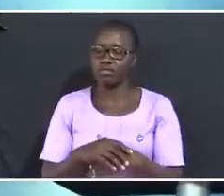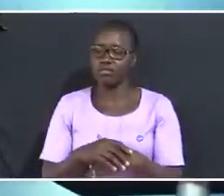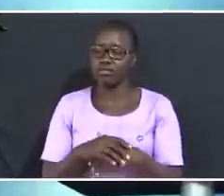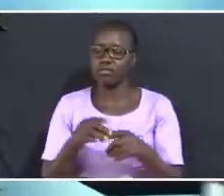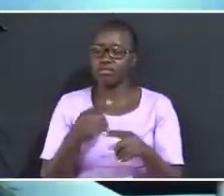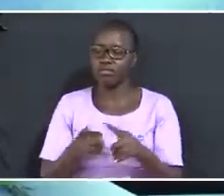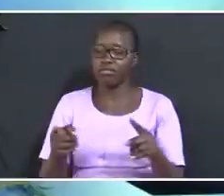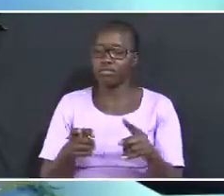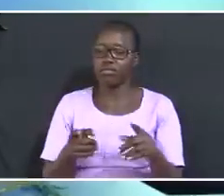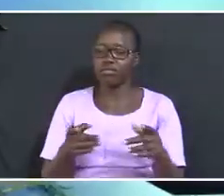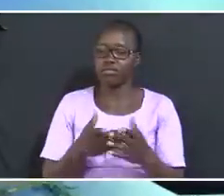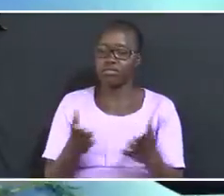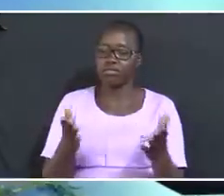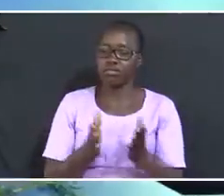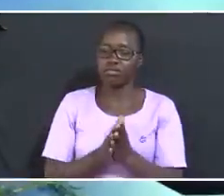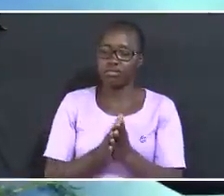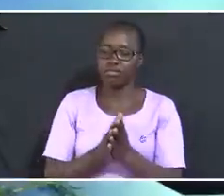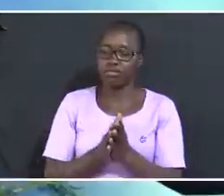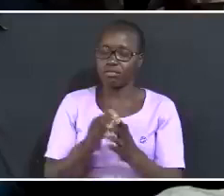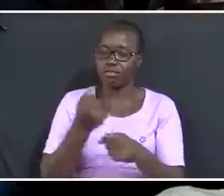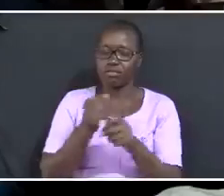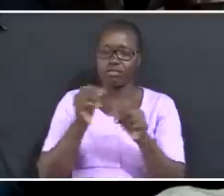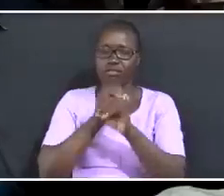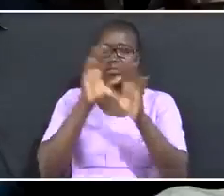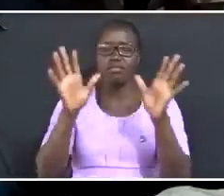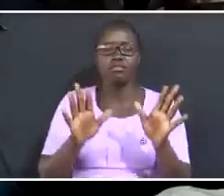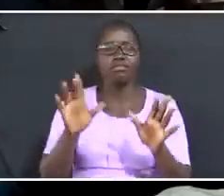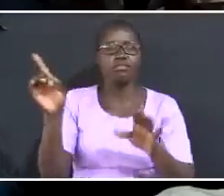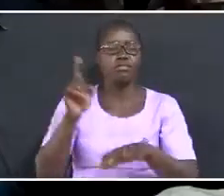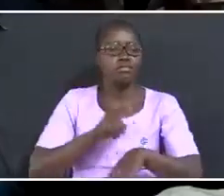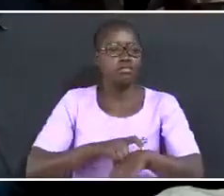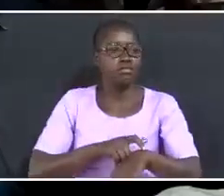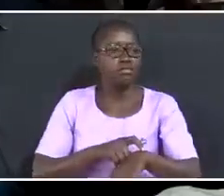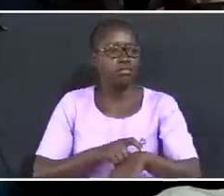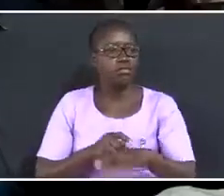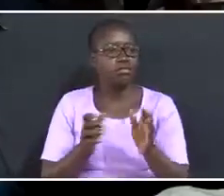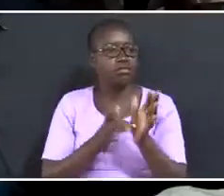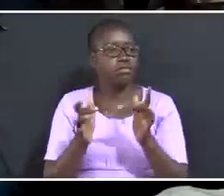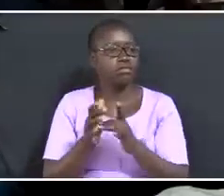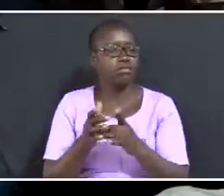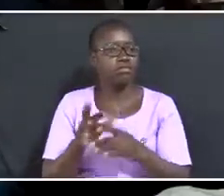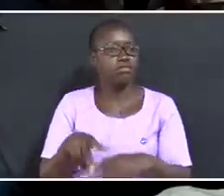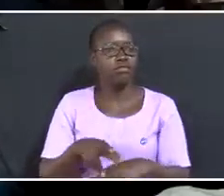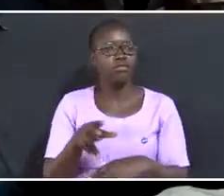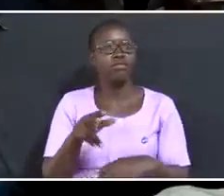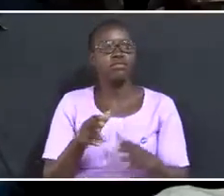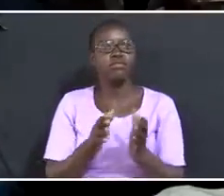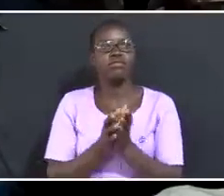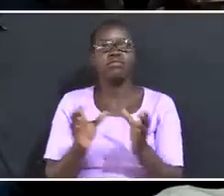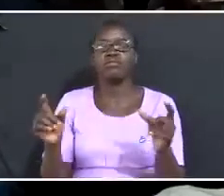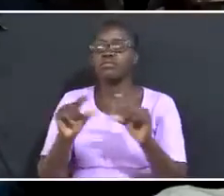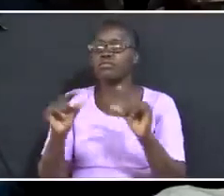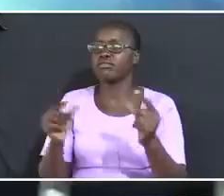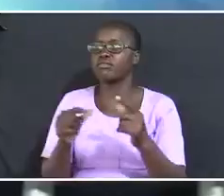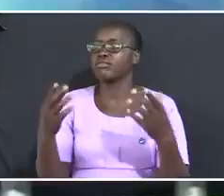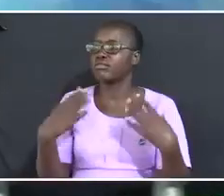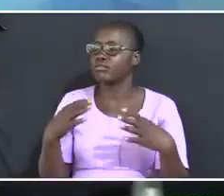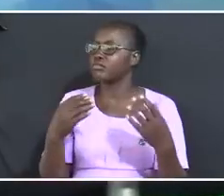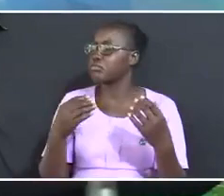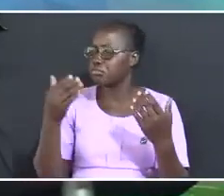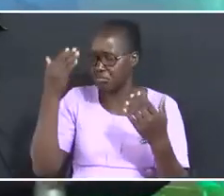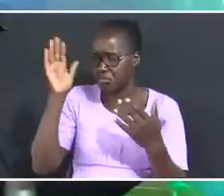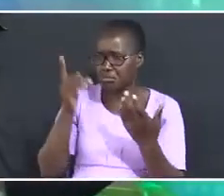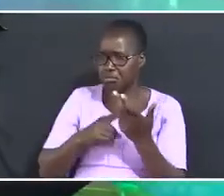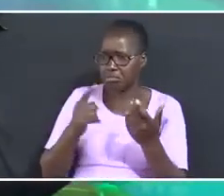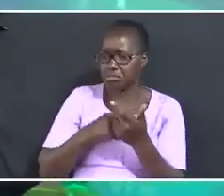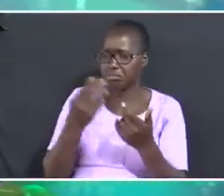But you must be very clear. One time, Jesus was talking to a multitude. I don't know how many